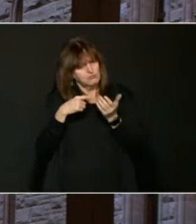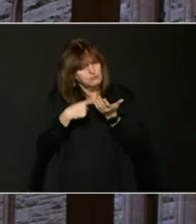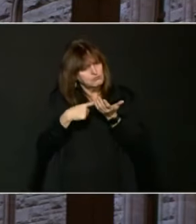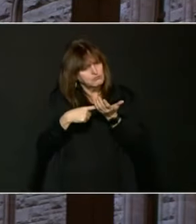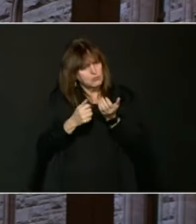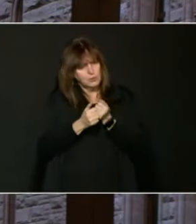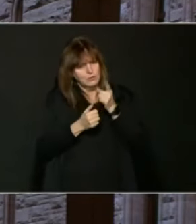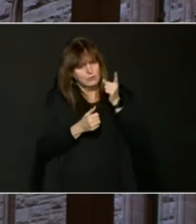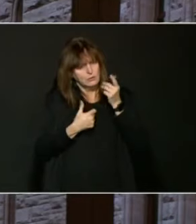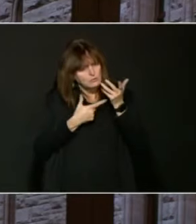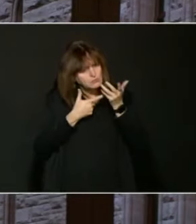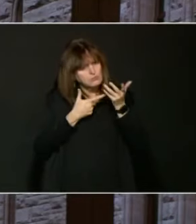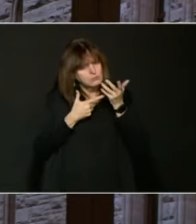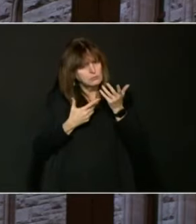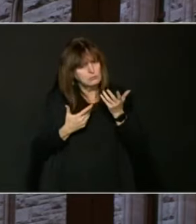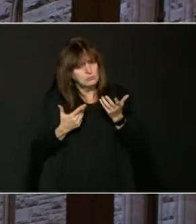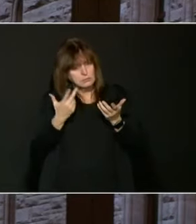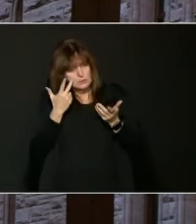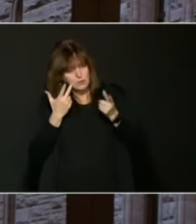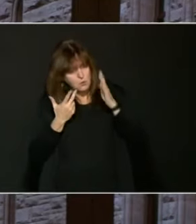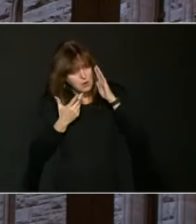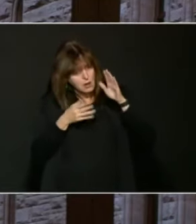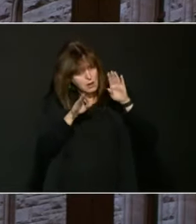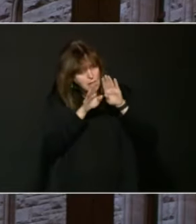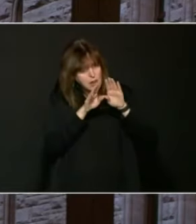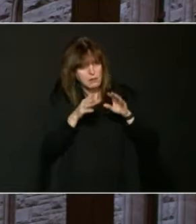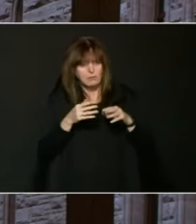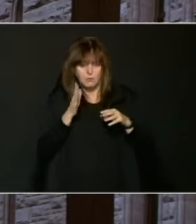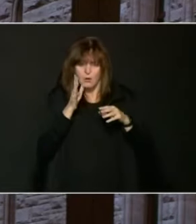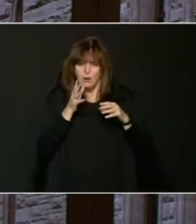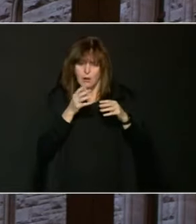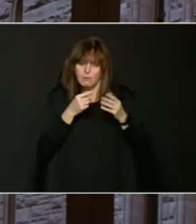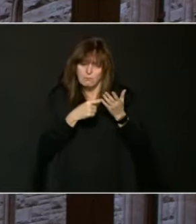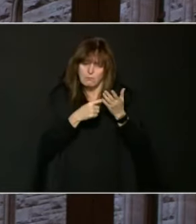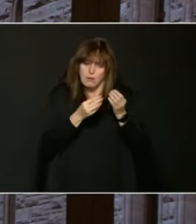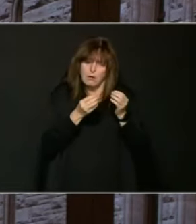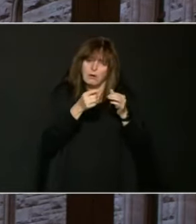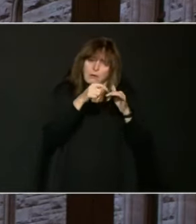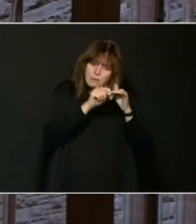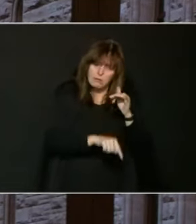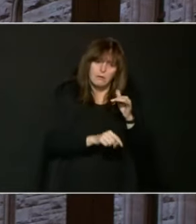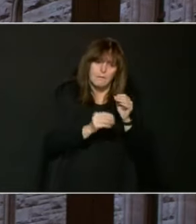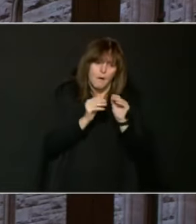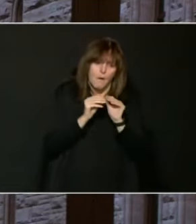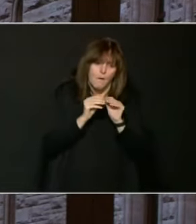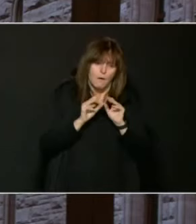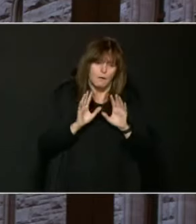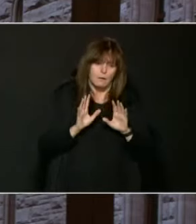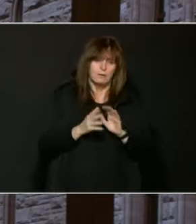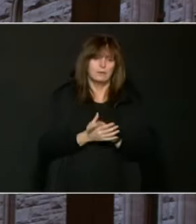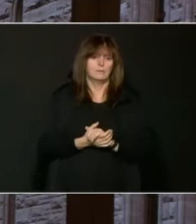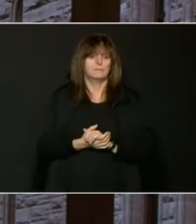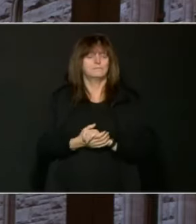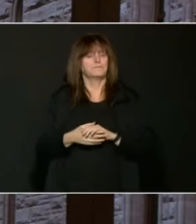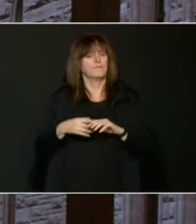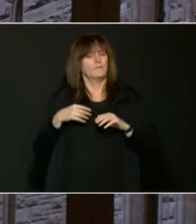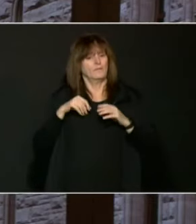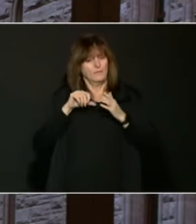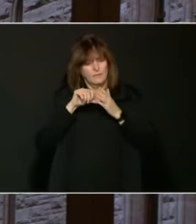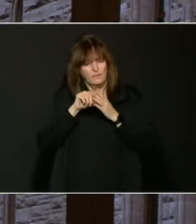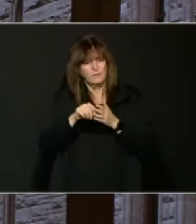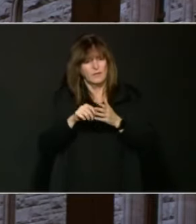pursue its in further investigation. Stay at home, of course, is what we're trying to say anyways, even if you happen to be in a